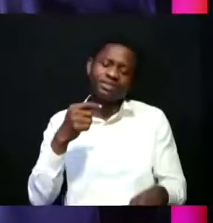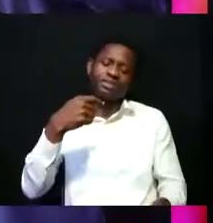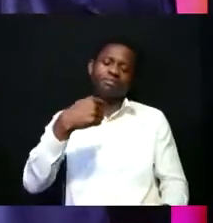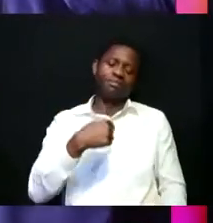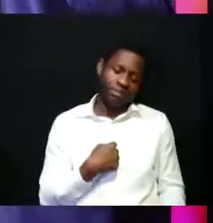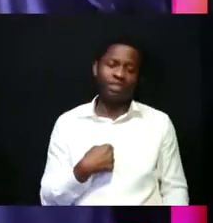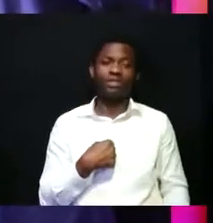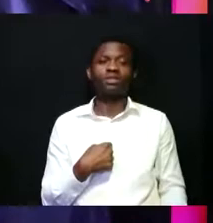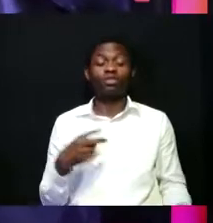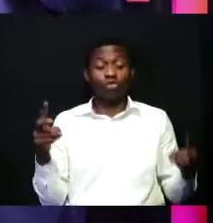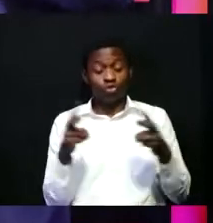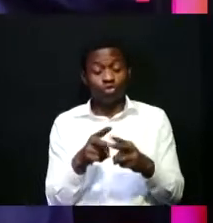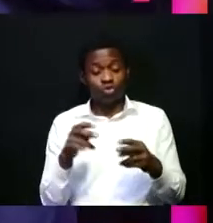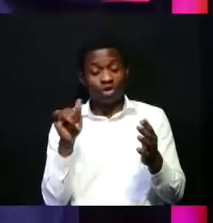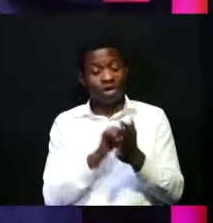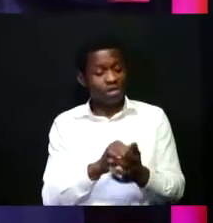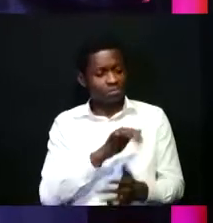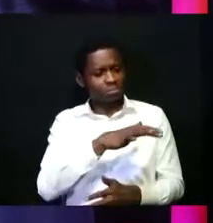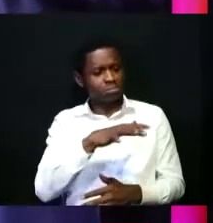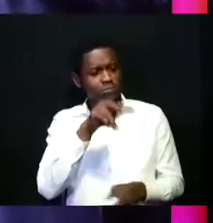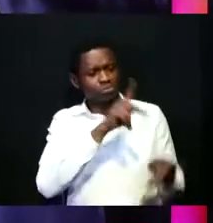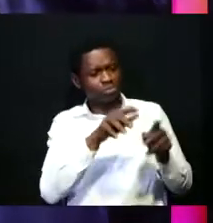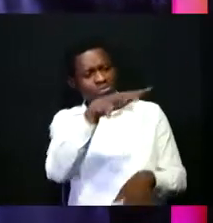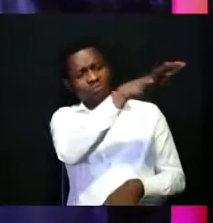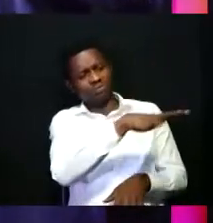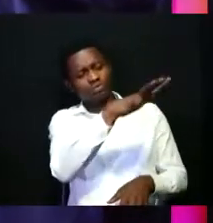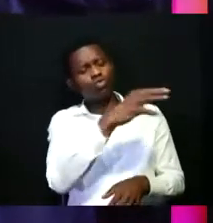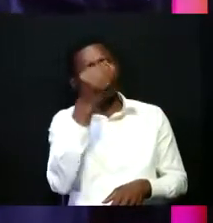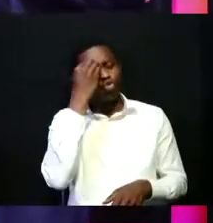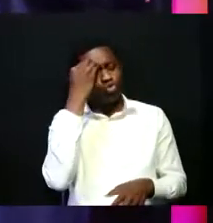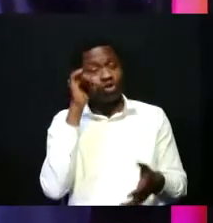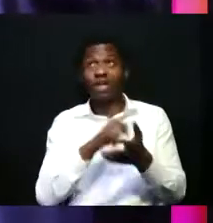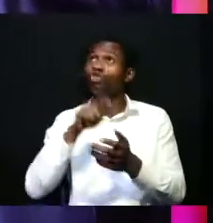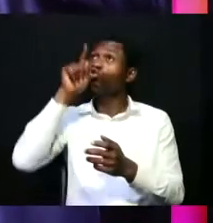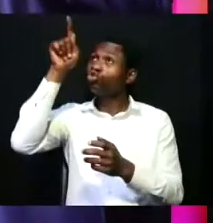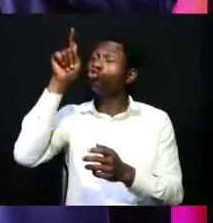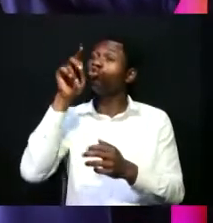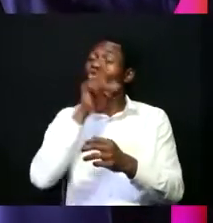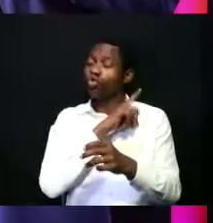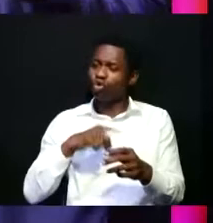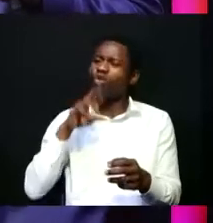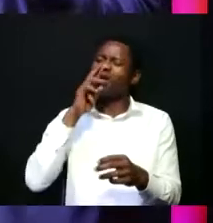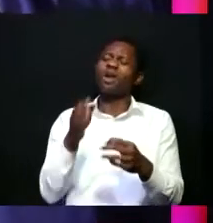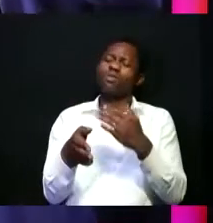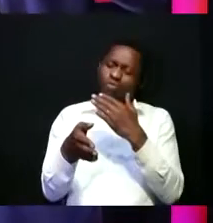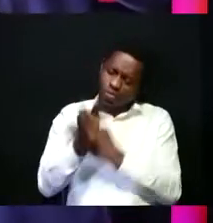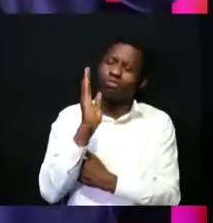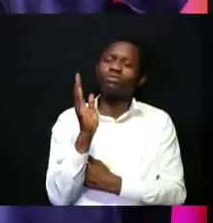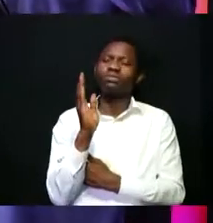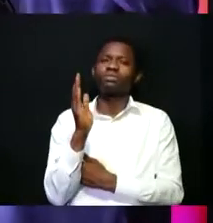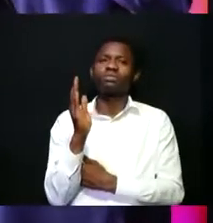Answer me. So that these people will know that you, Lord, are